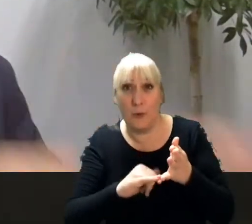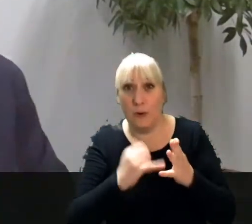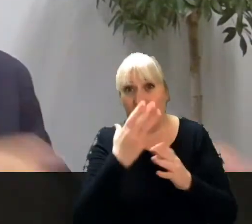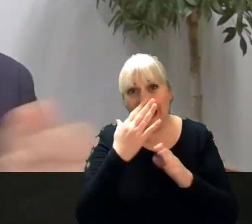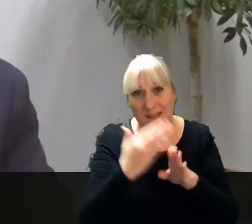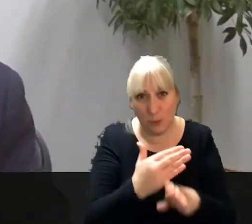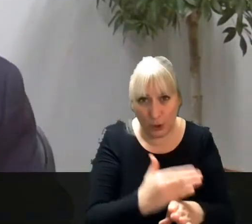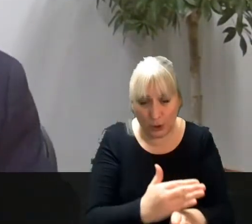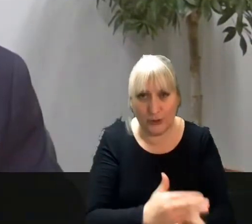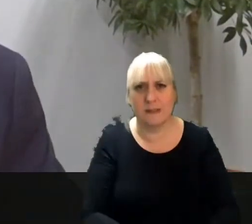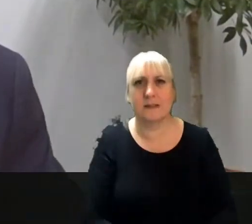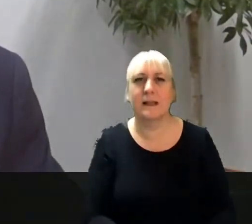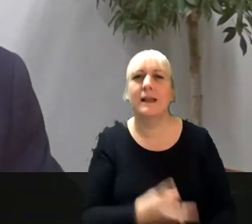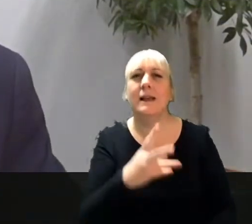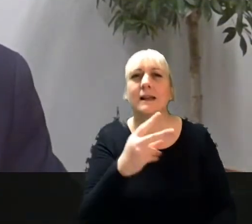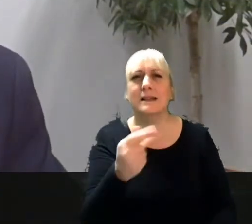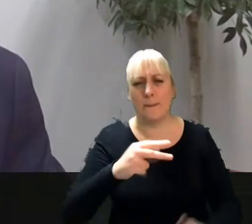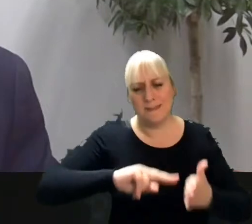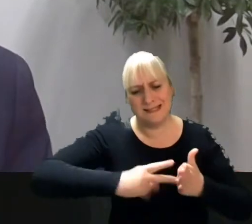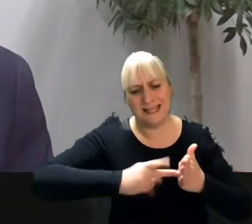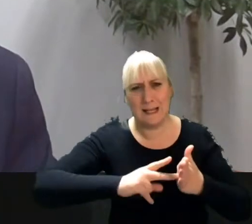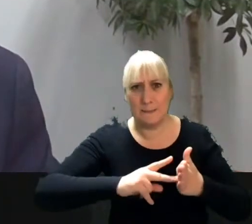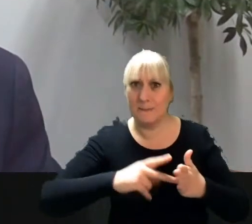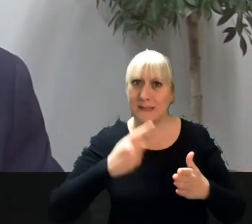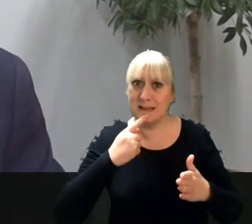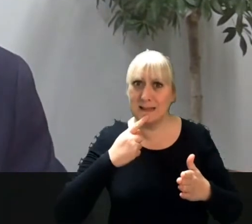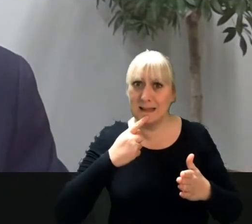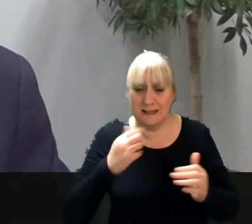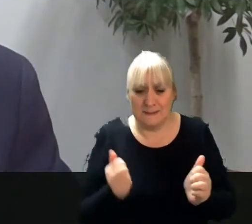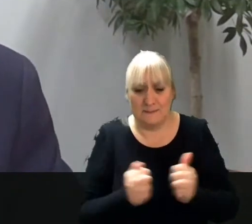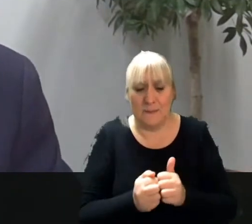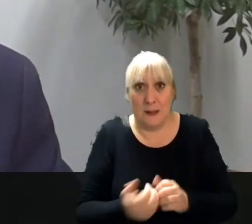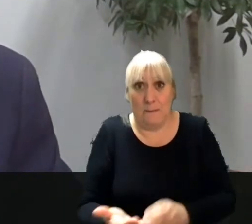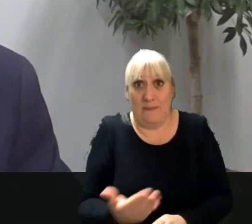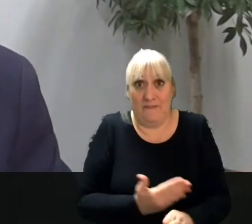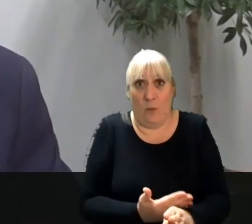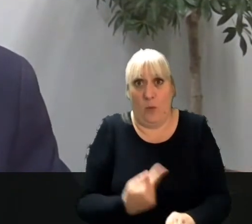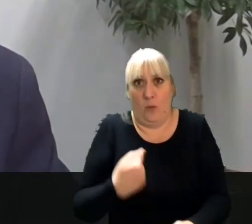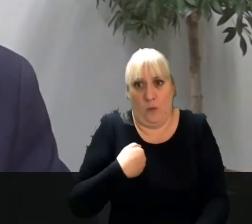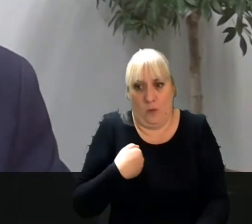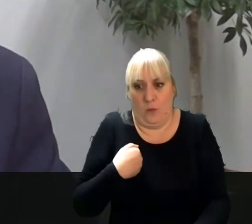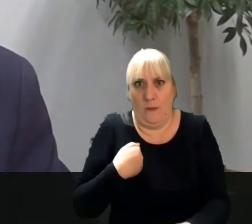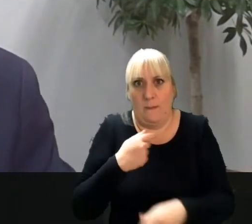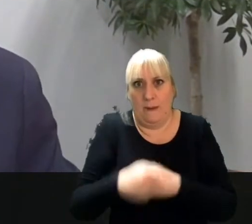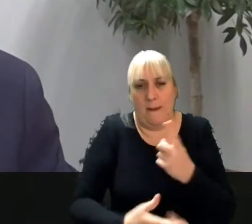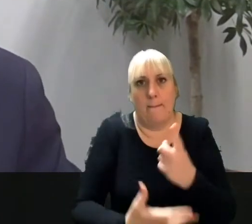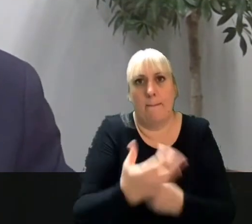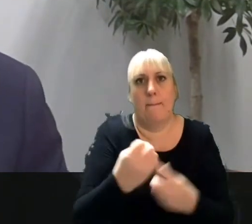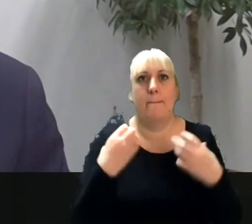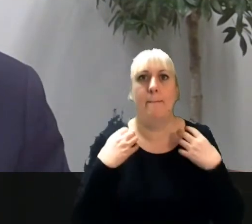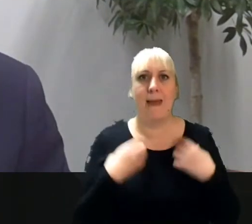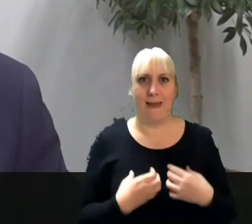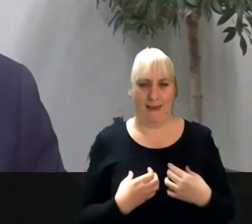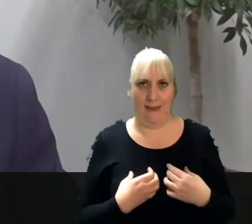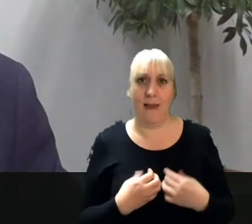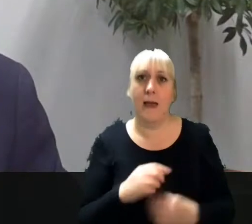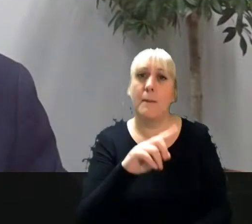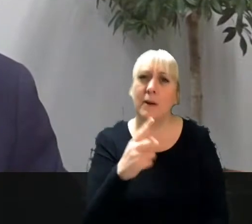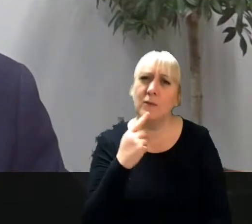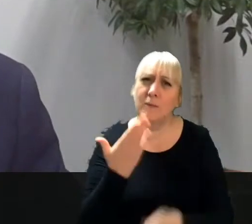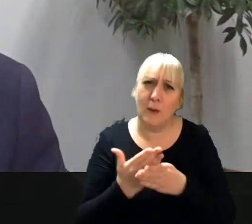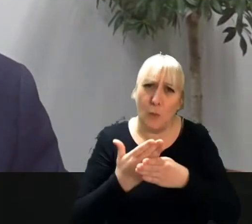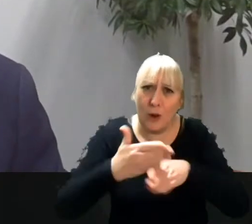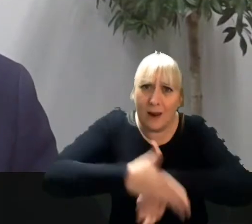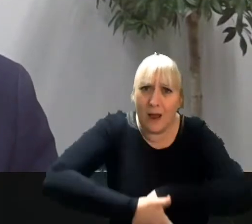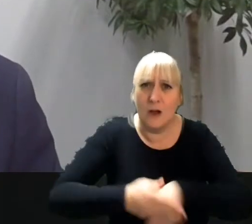schemes predate me, and we've not got a jurisdiction to do so, but Dr. Sahota has been working really hard on these issues